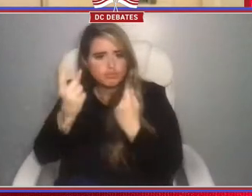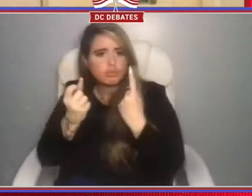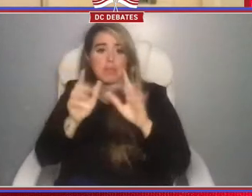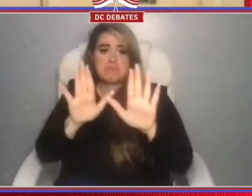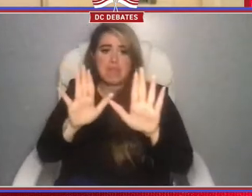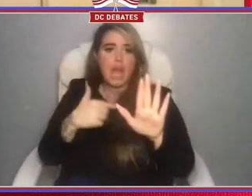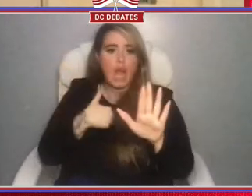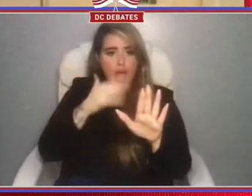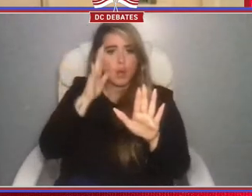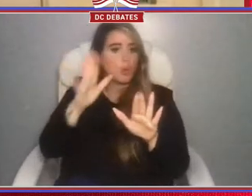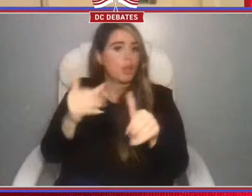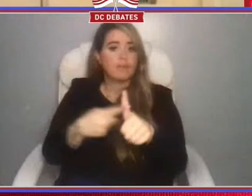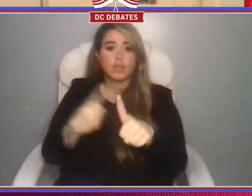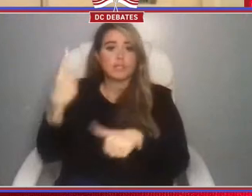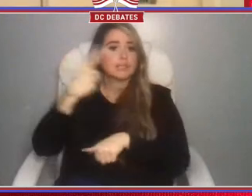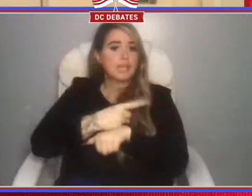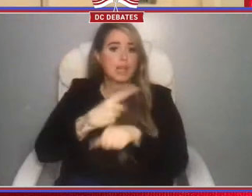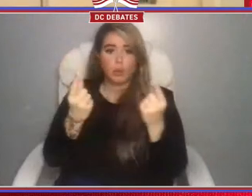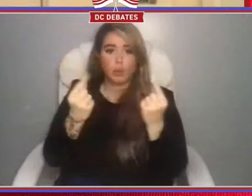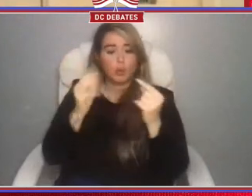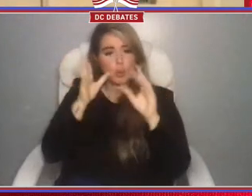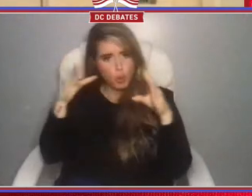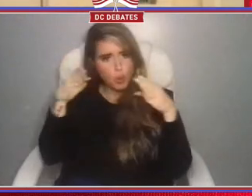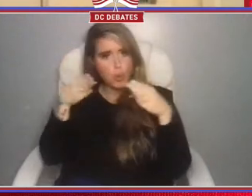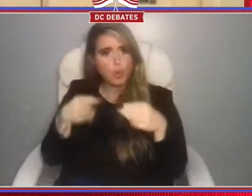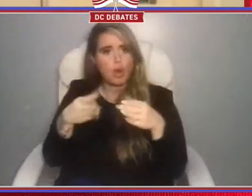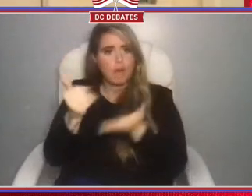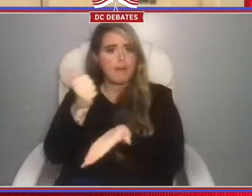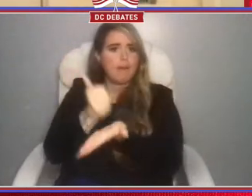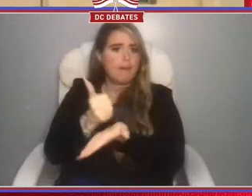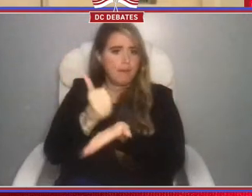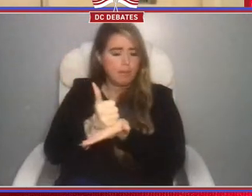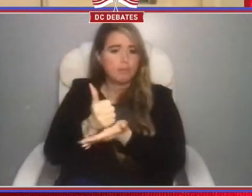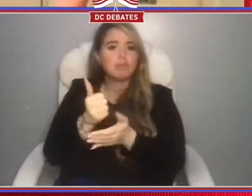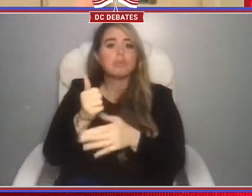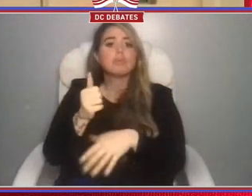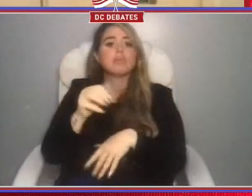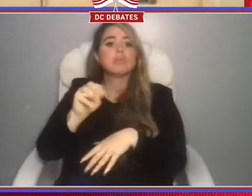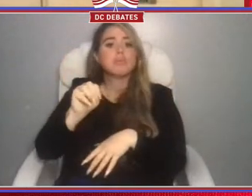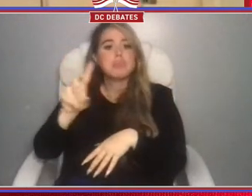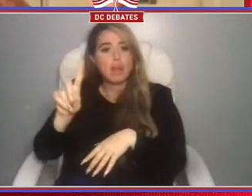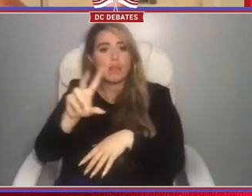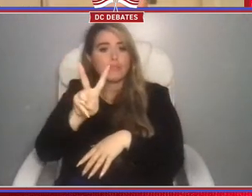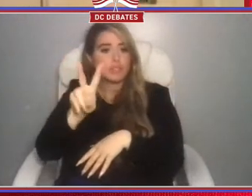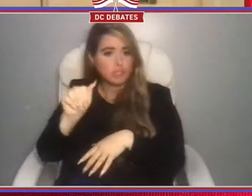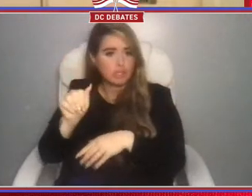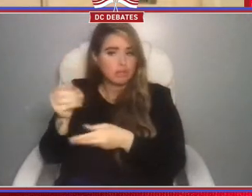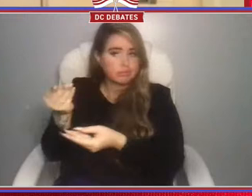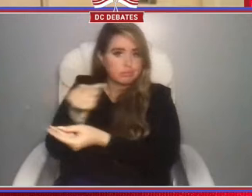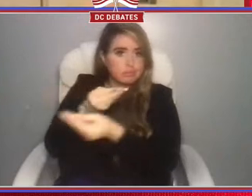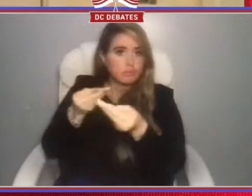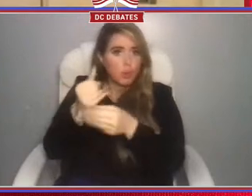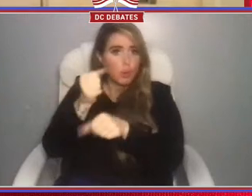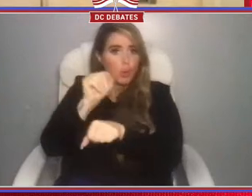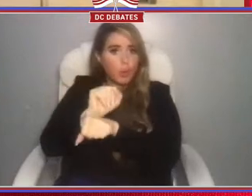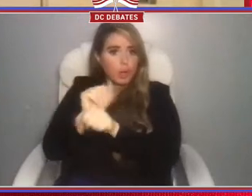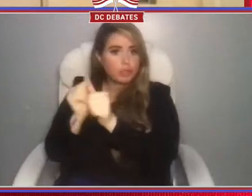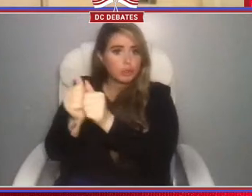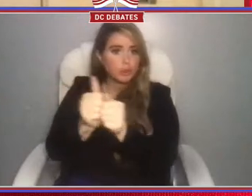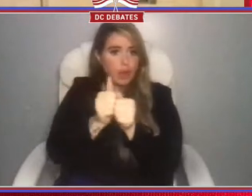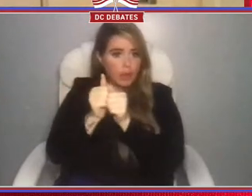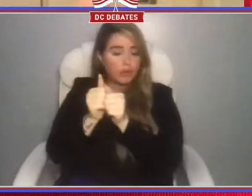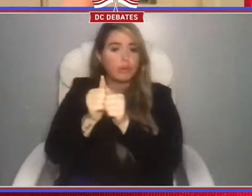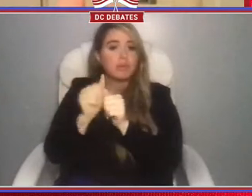day one, I will work on getting reciprocity with Maryland and Virginia to ensure that we can punish those